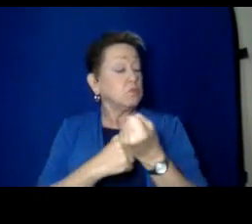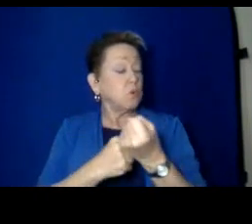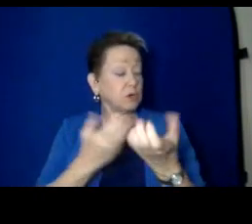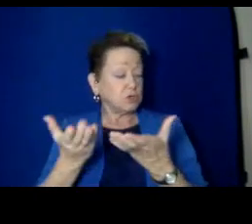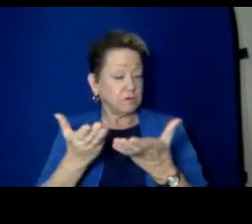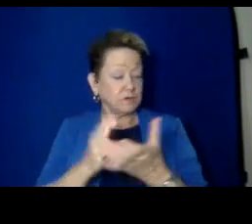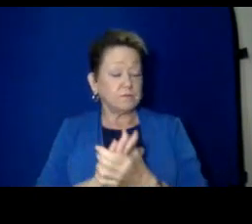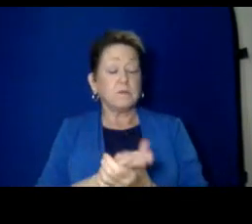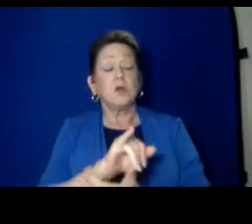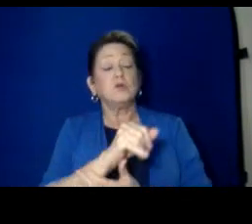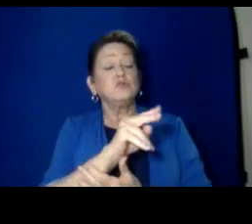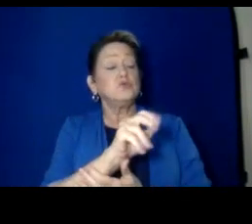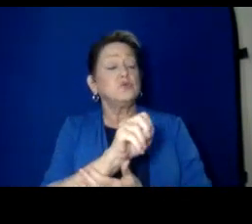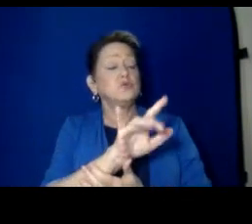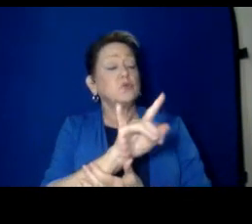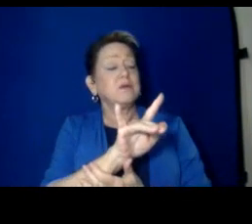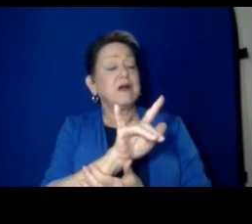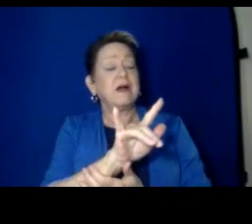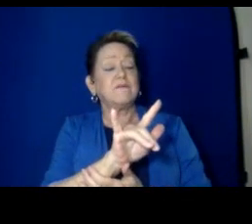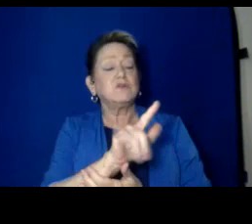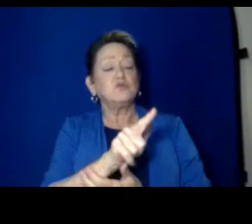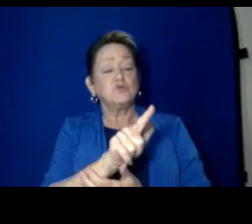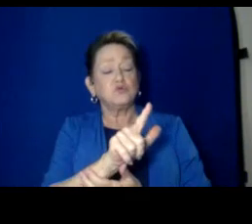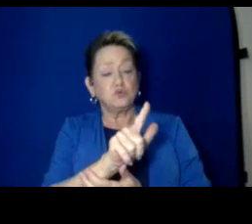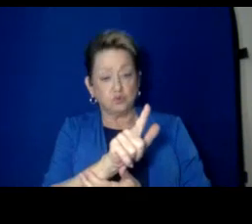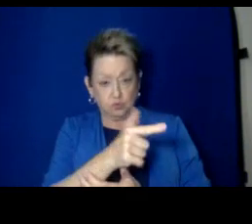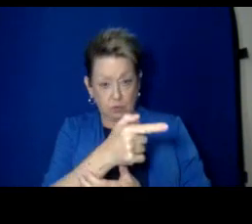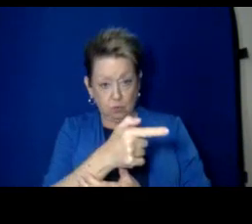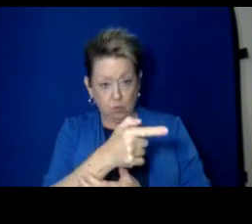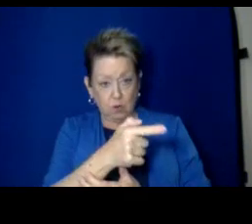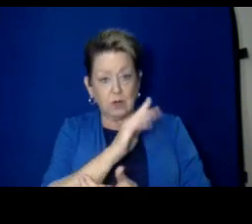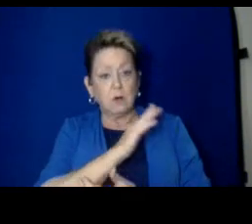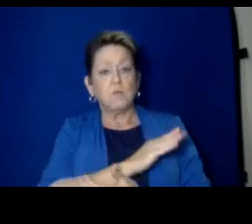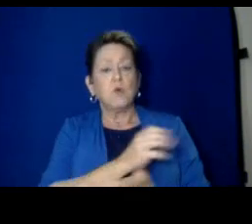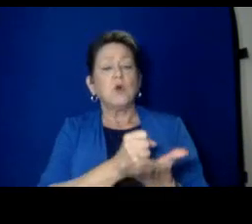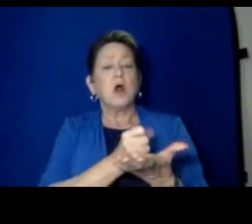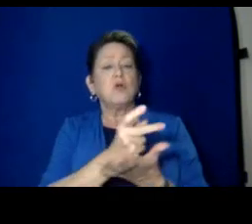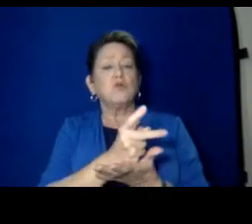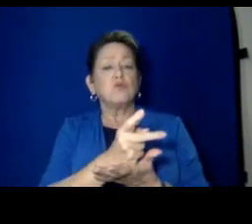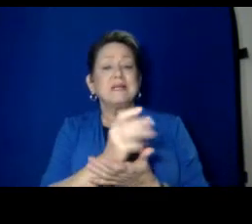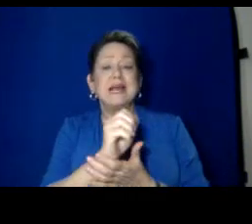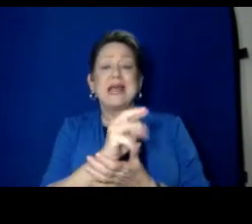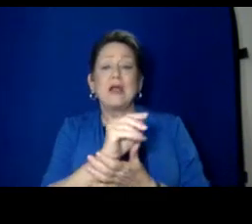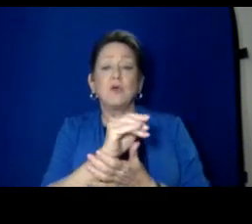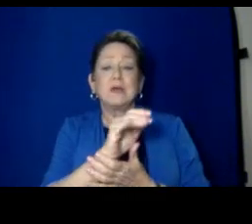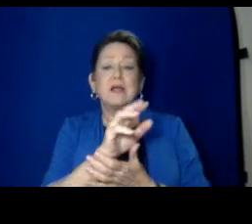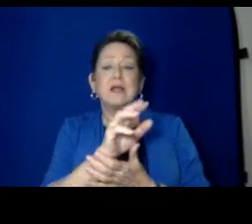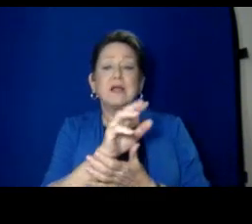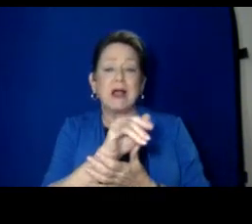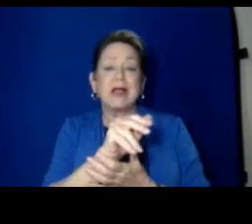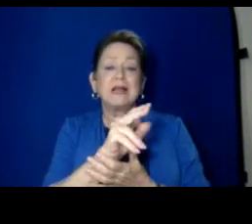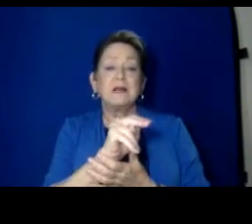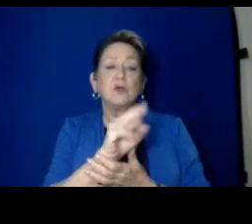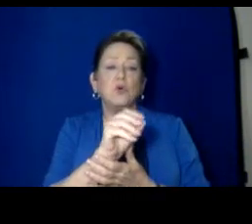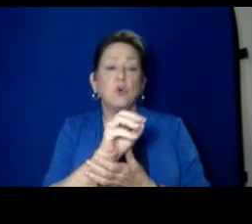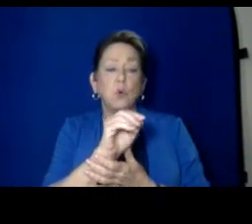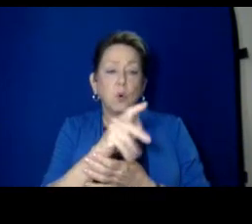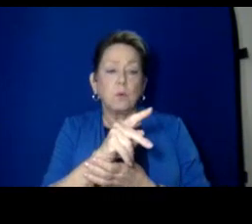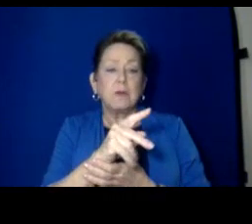In June 25, 2021, PRT's board authorized an award to Eric Ryan Corp. For utility consulting